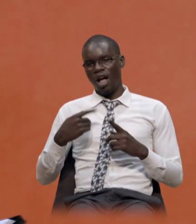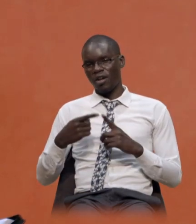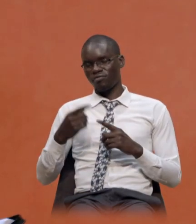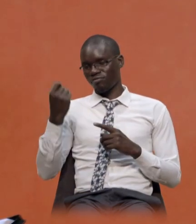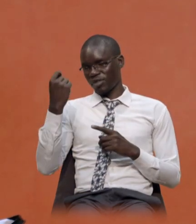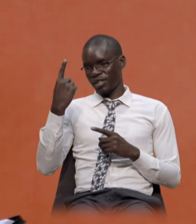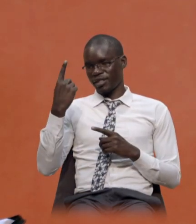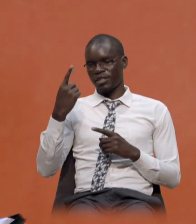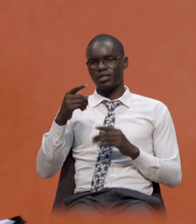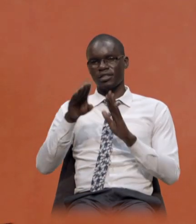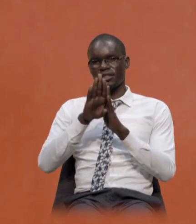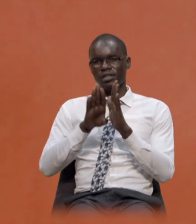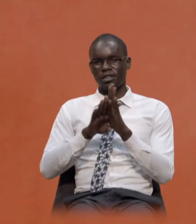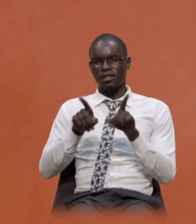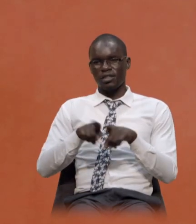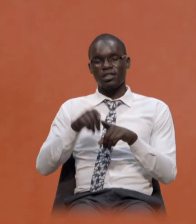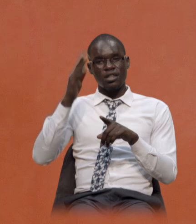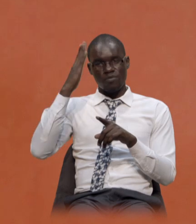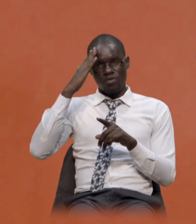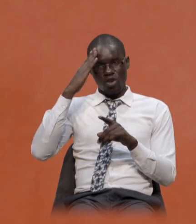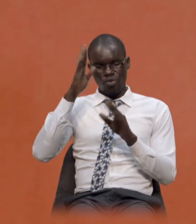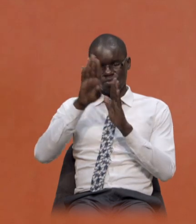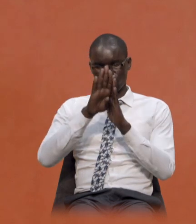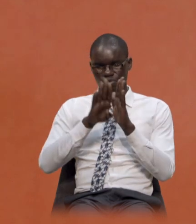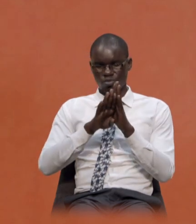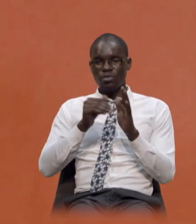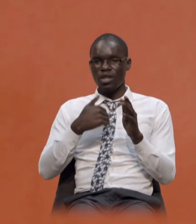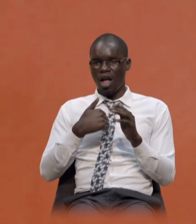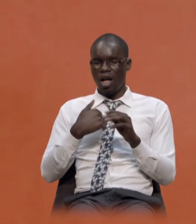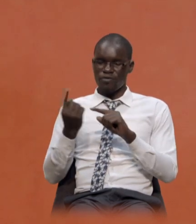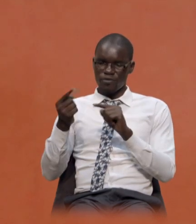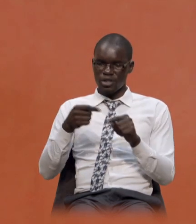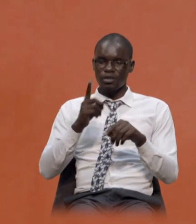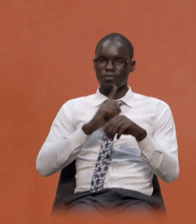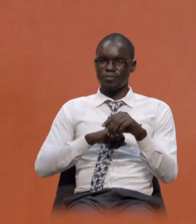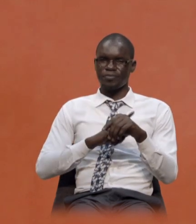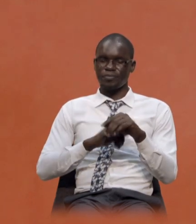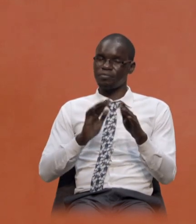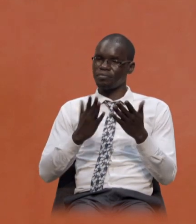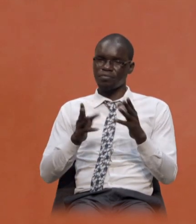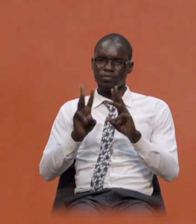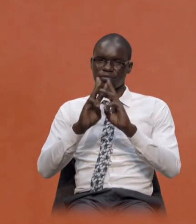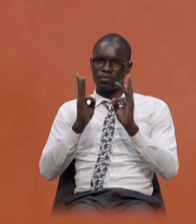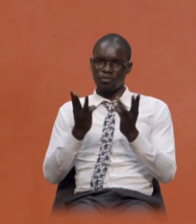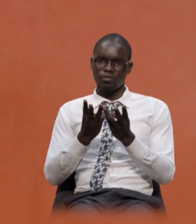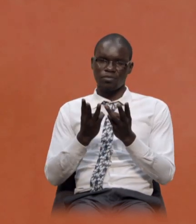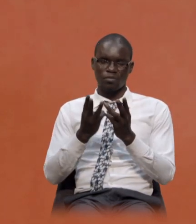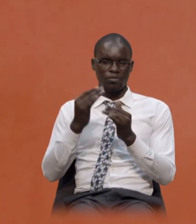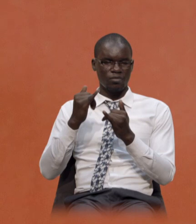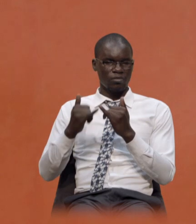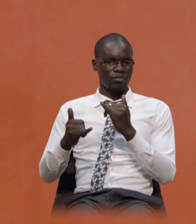you have to understand the Bible and know the Bible, because we have come to a time where the world is